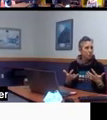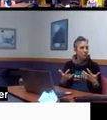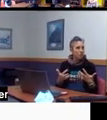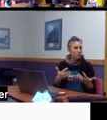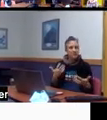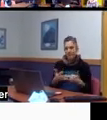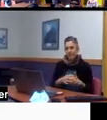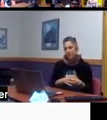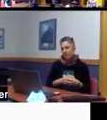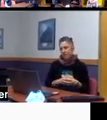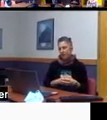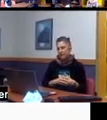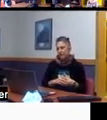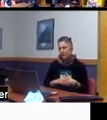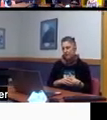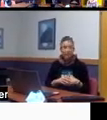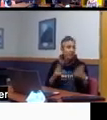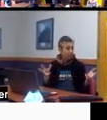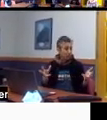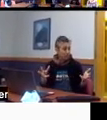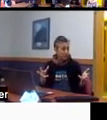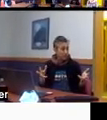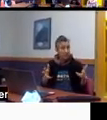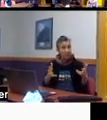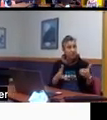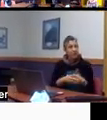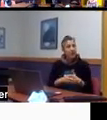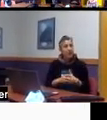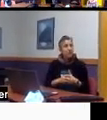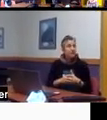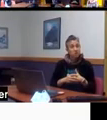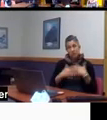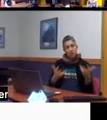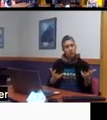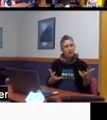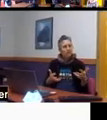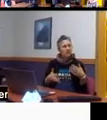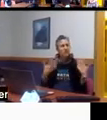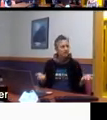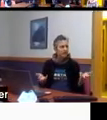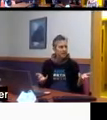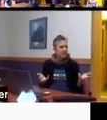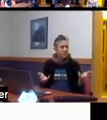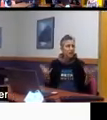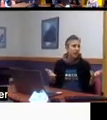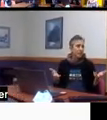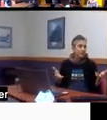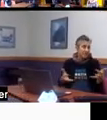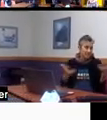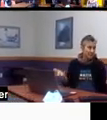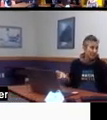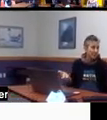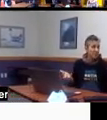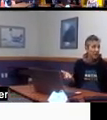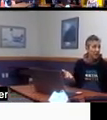prepare for a visit by asking them what they think about this idea. And my suggestion would be you don't tell them that this is going to happen